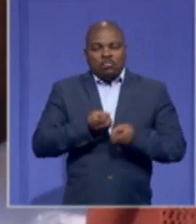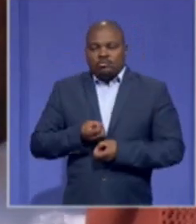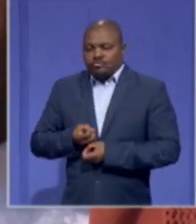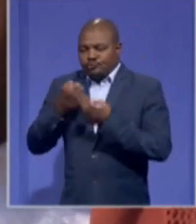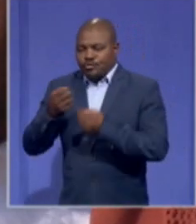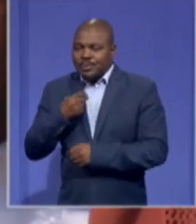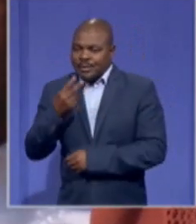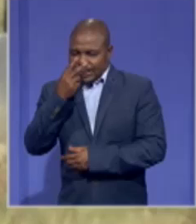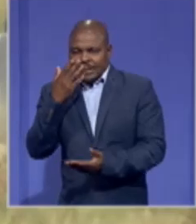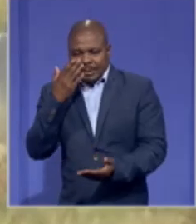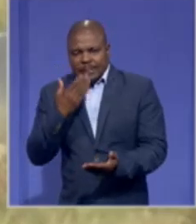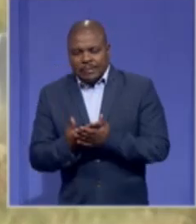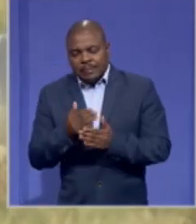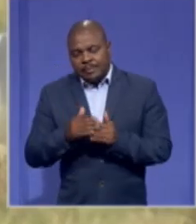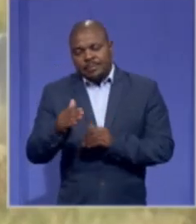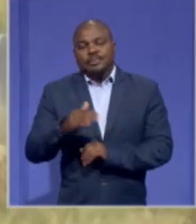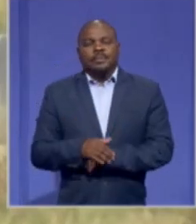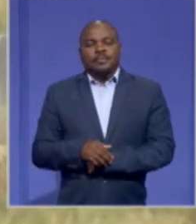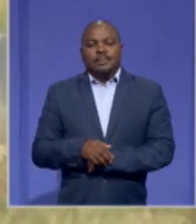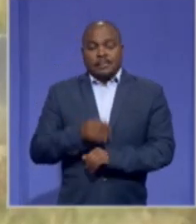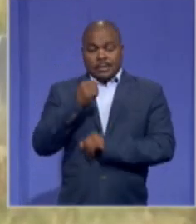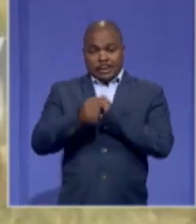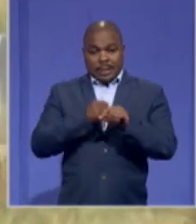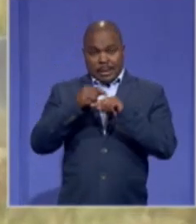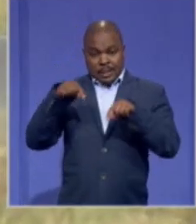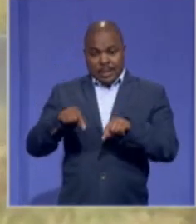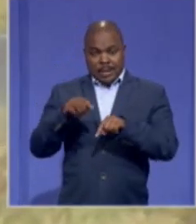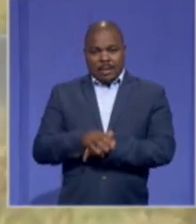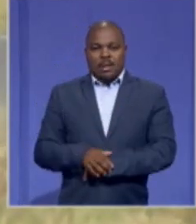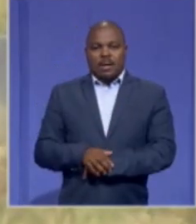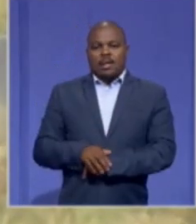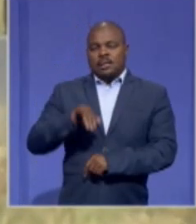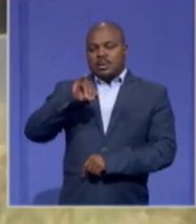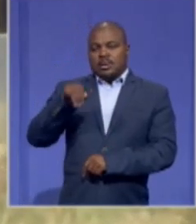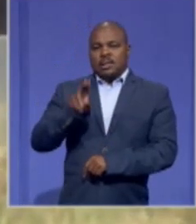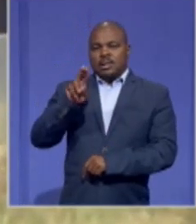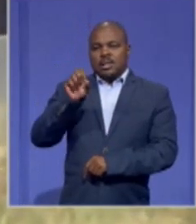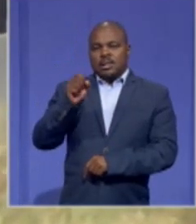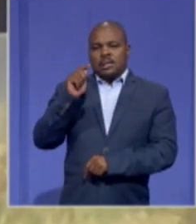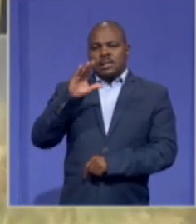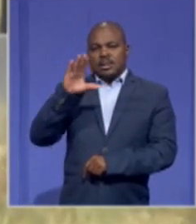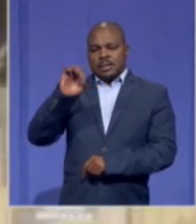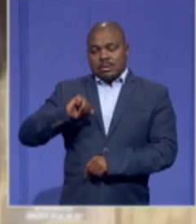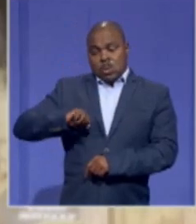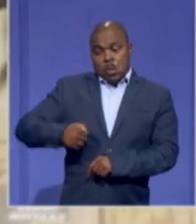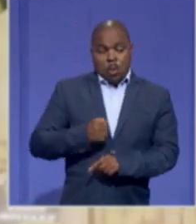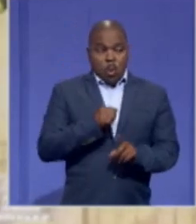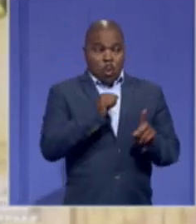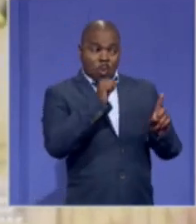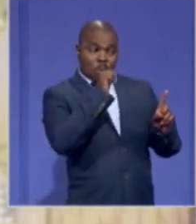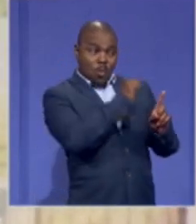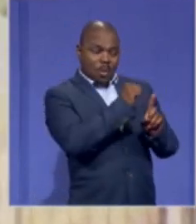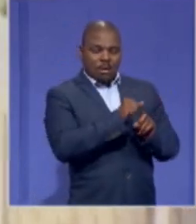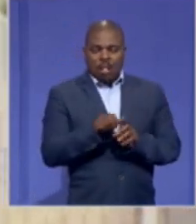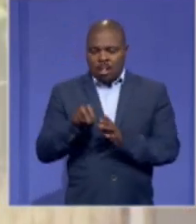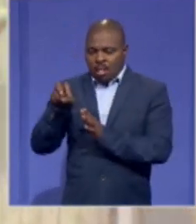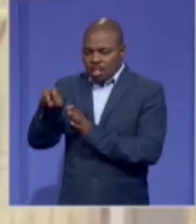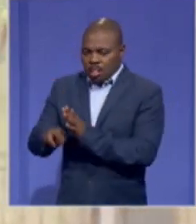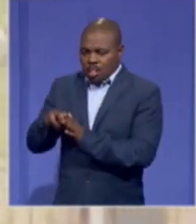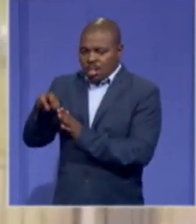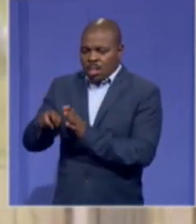to what is happening in this matter. Mo ngwageng ono setopo sa ga Justice Setshwantsho e leng mogatse Agnes Setshwantsho se ne sa epololwa kwa